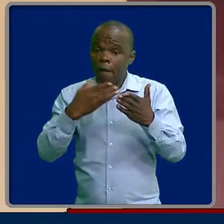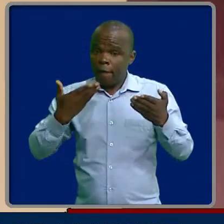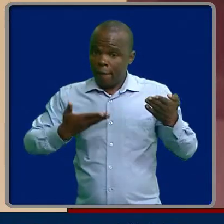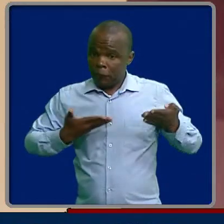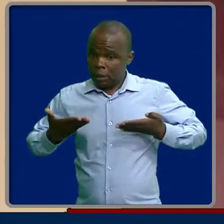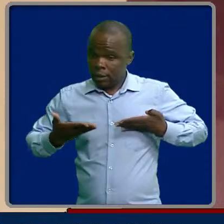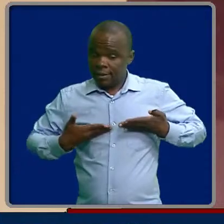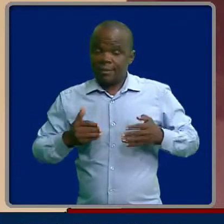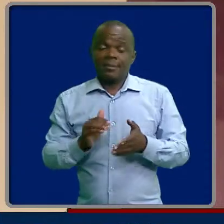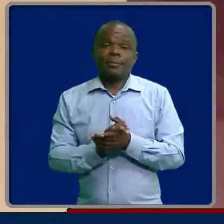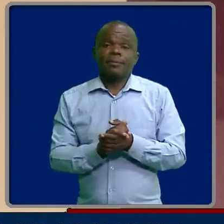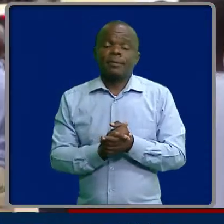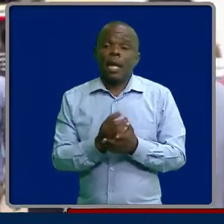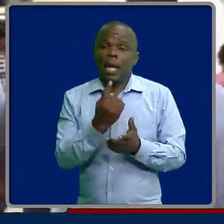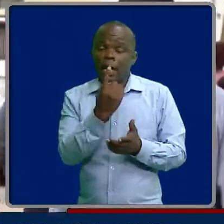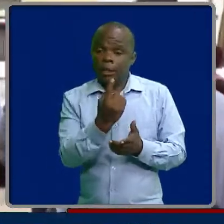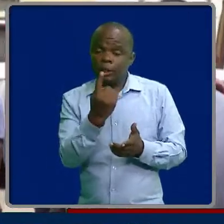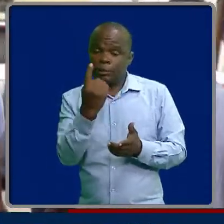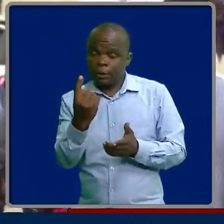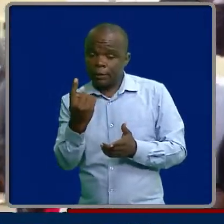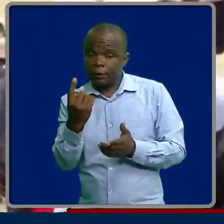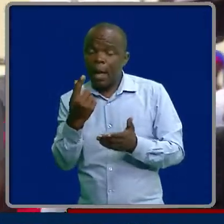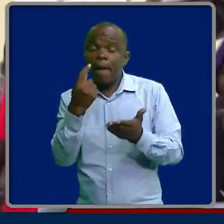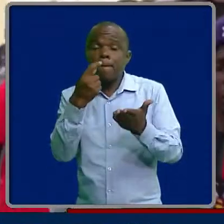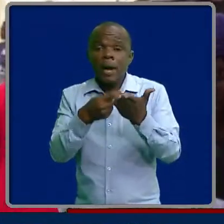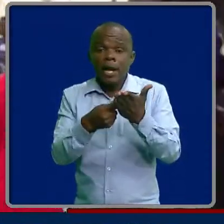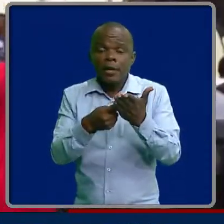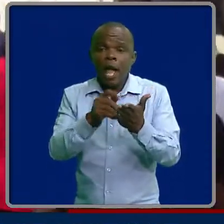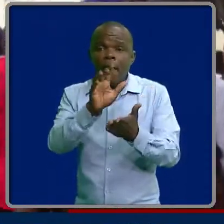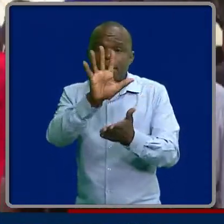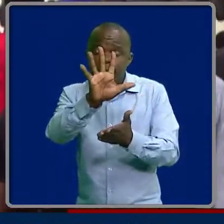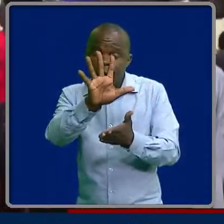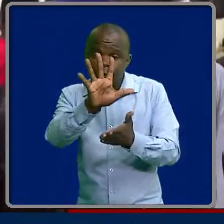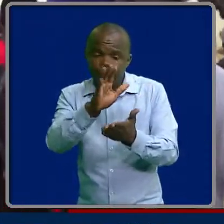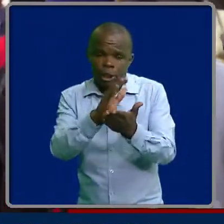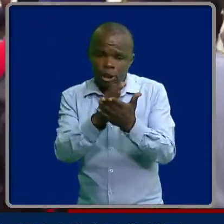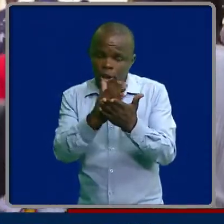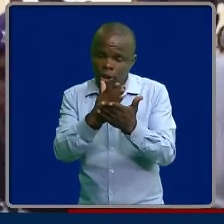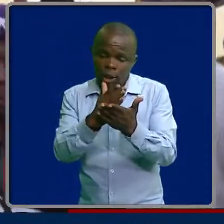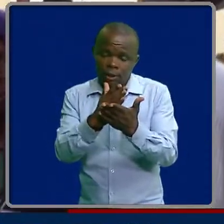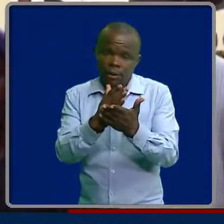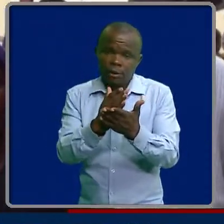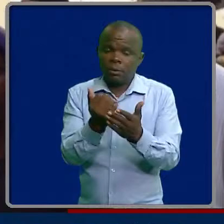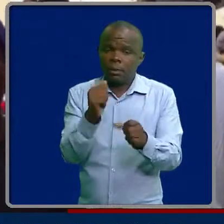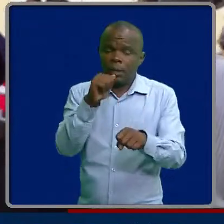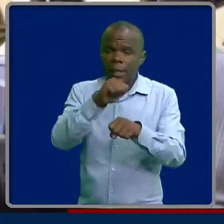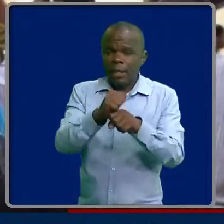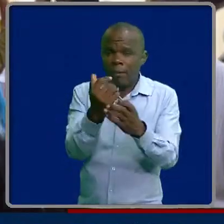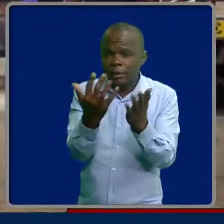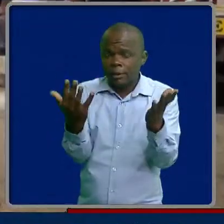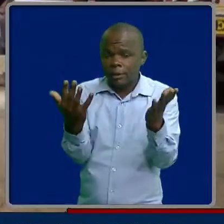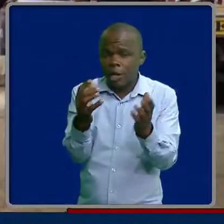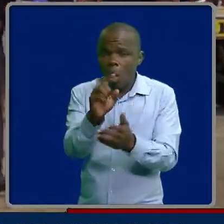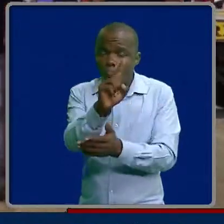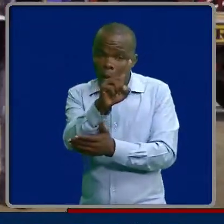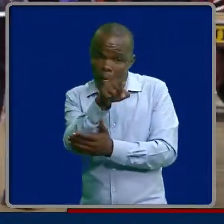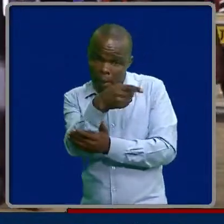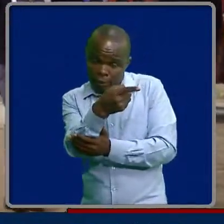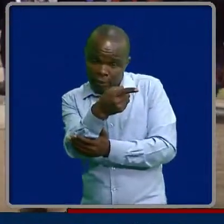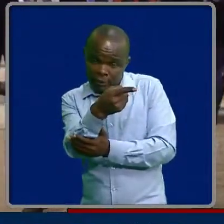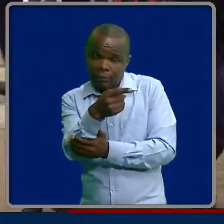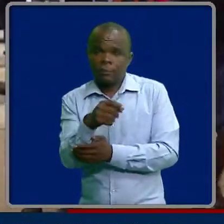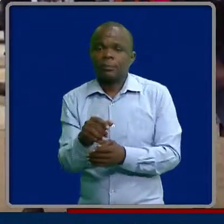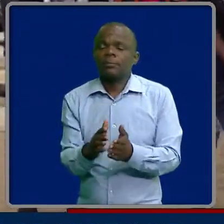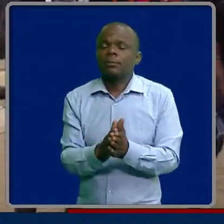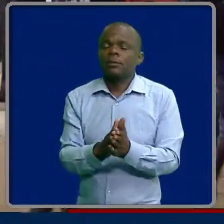shares, because each member has to buy 5 shares, which is amounts to 1,000.